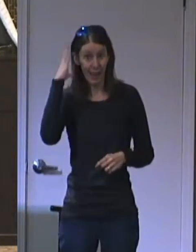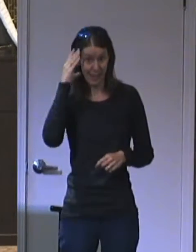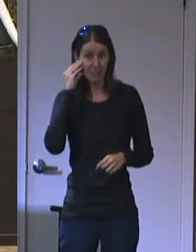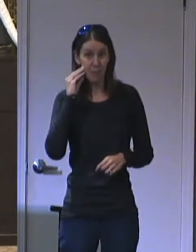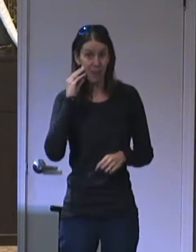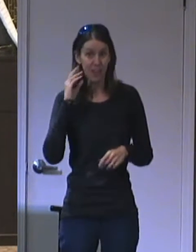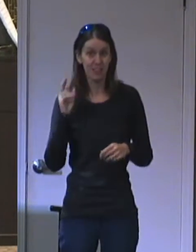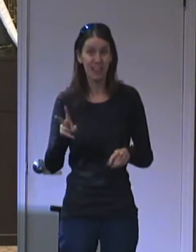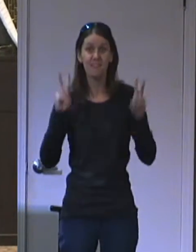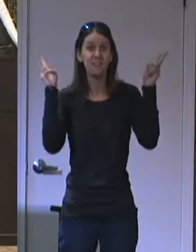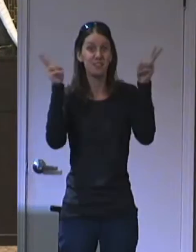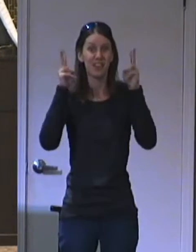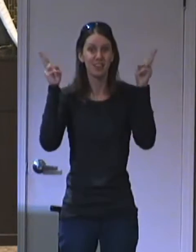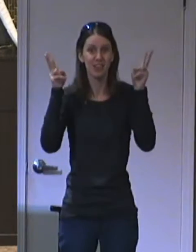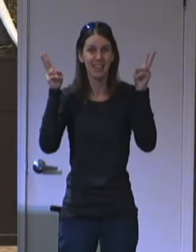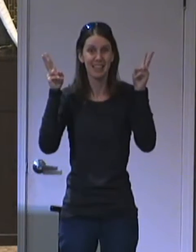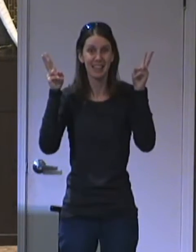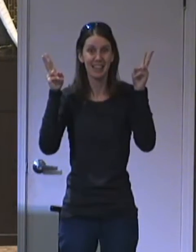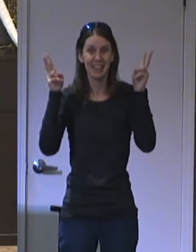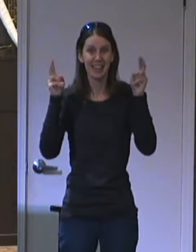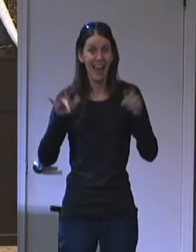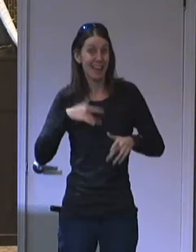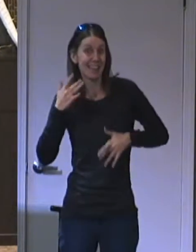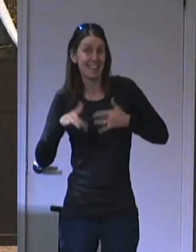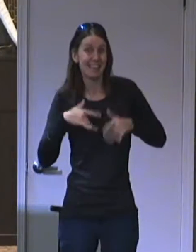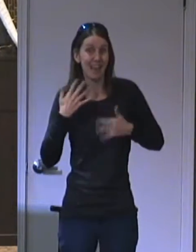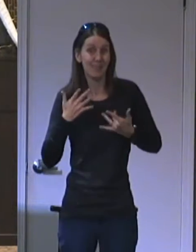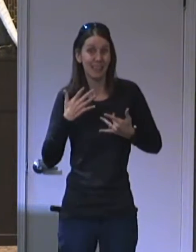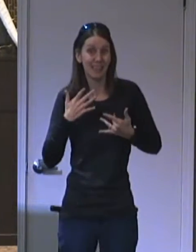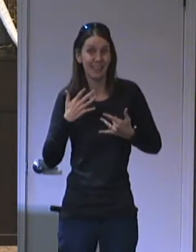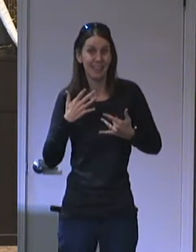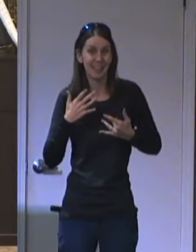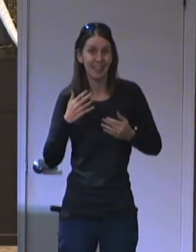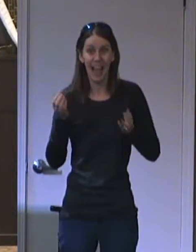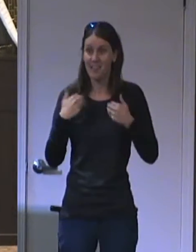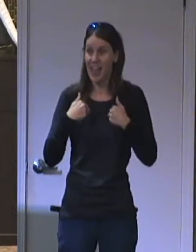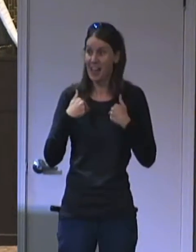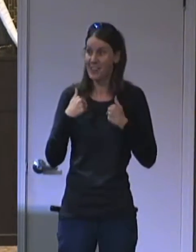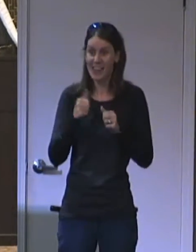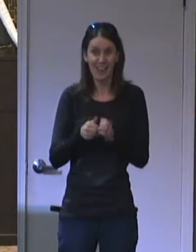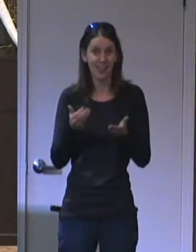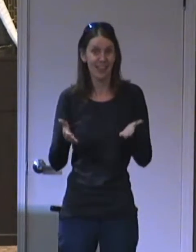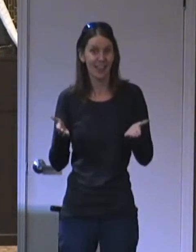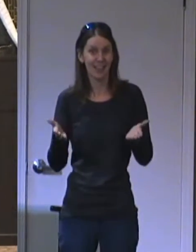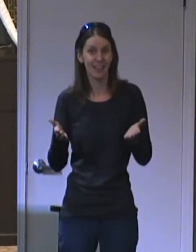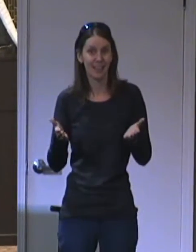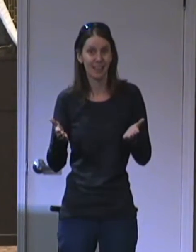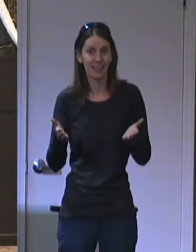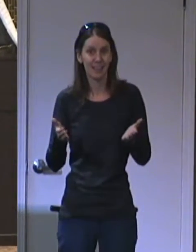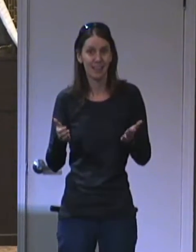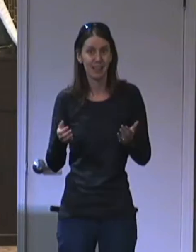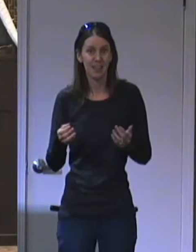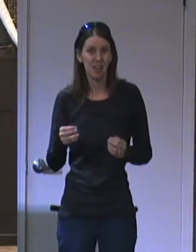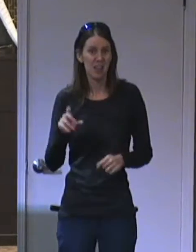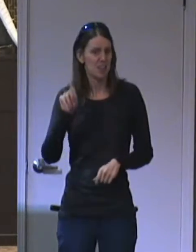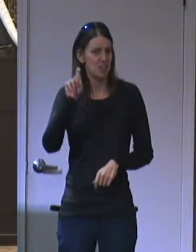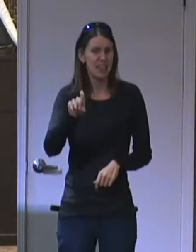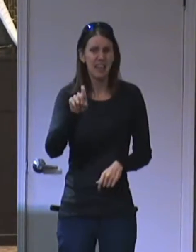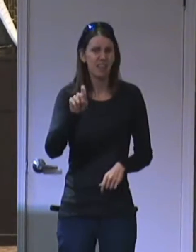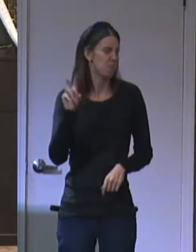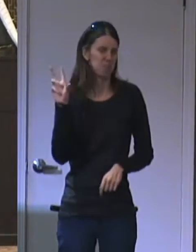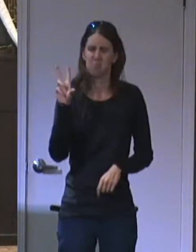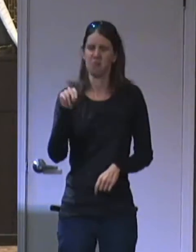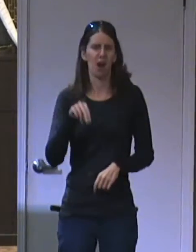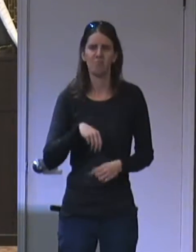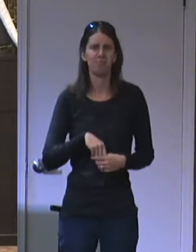experienced the great victories and the great excitement of having everything, not wanting for